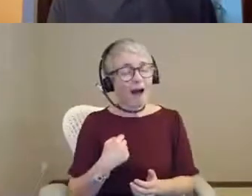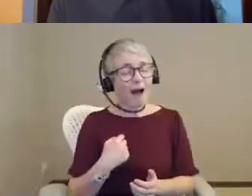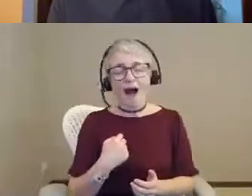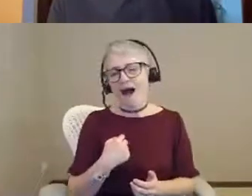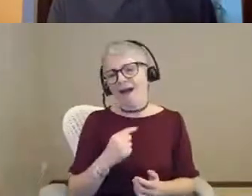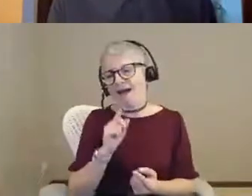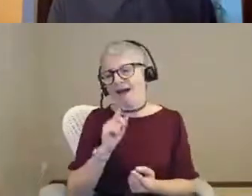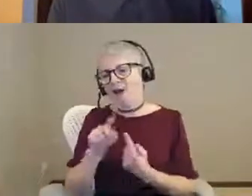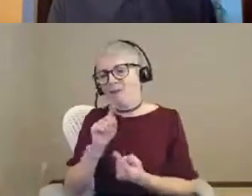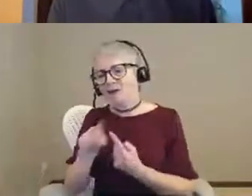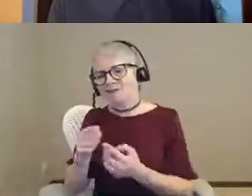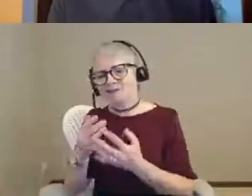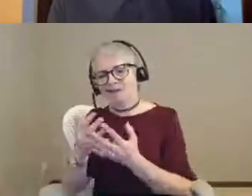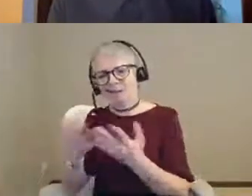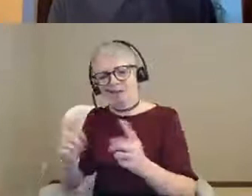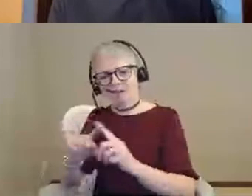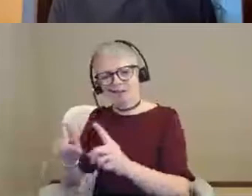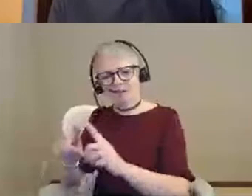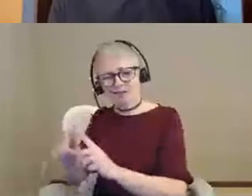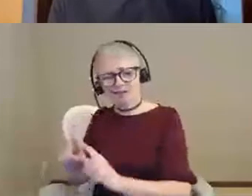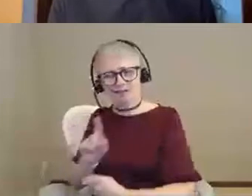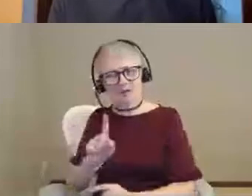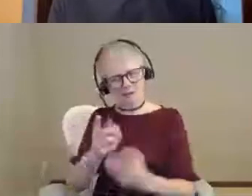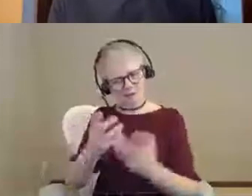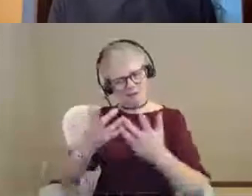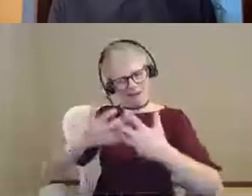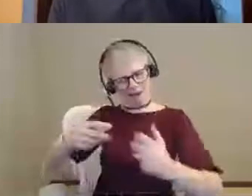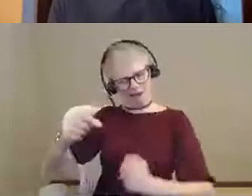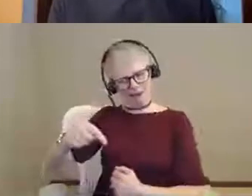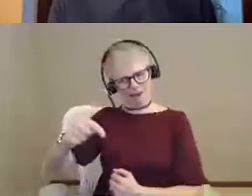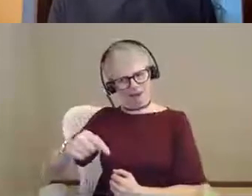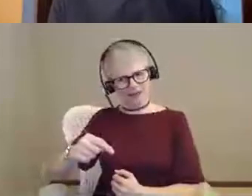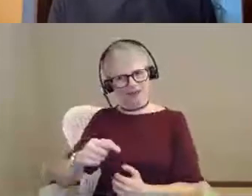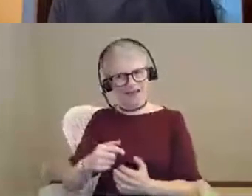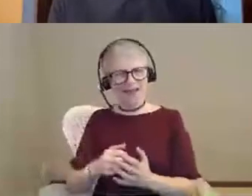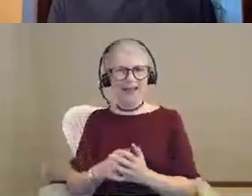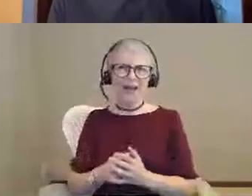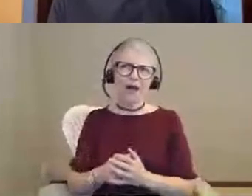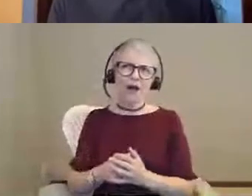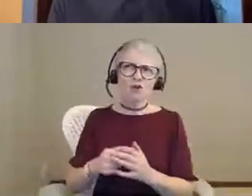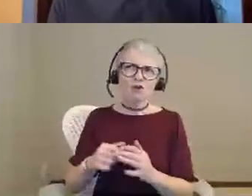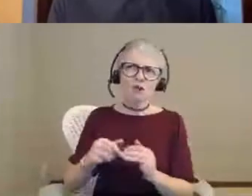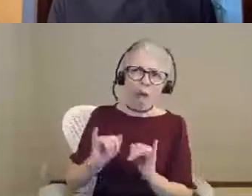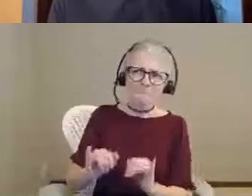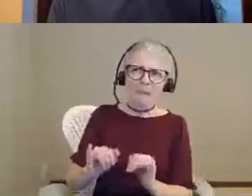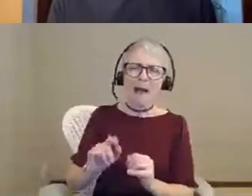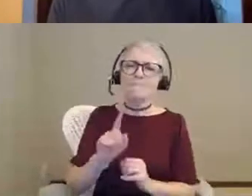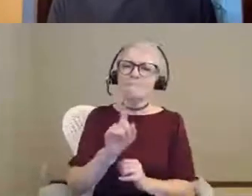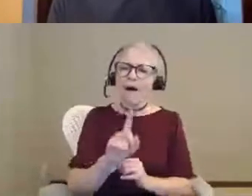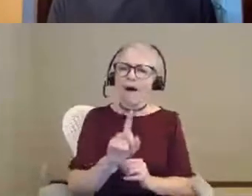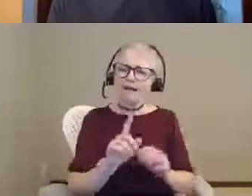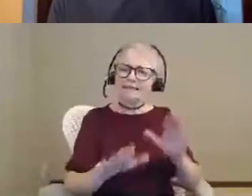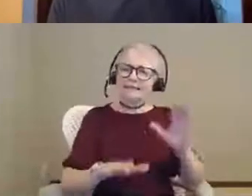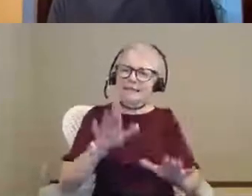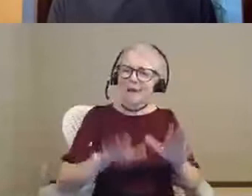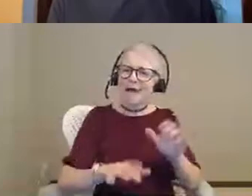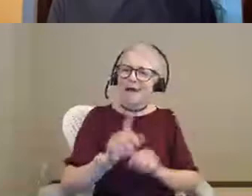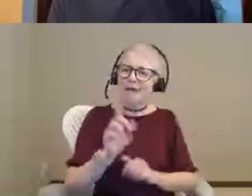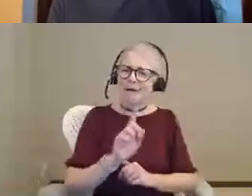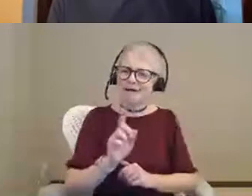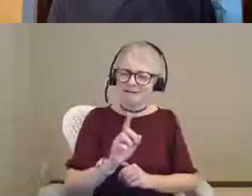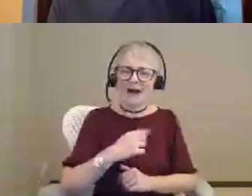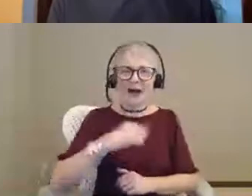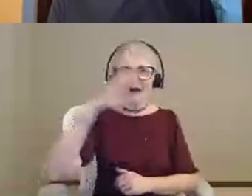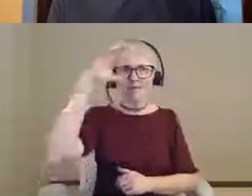things in terms of technology, it's not as bad as this, but it reminds me a bit of when I was first in with